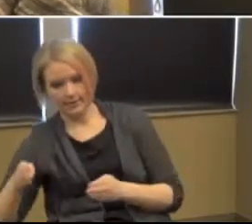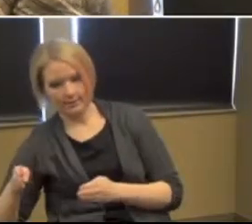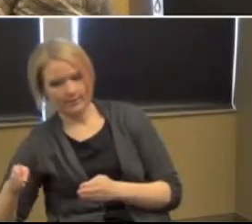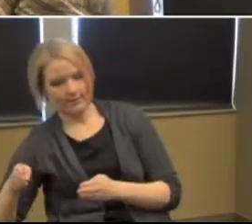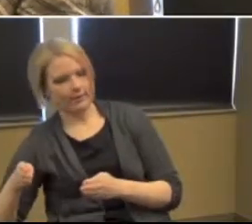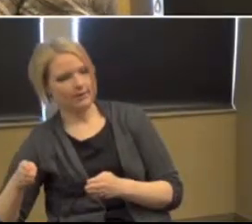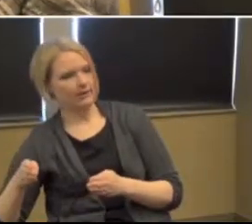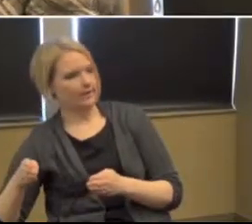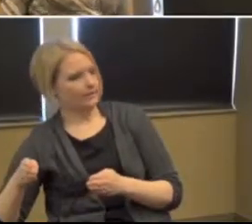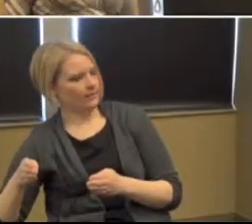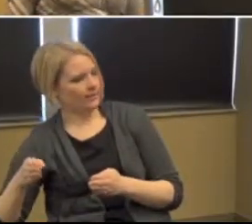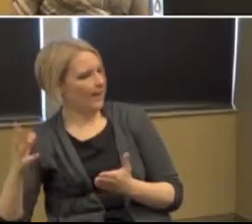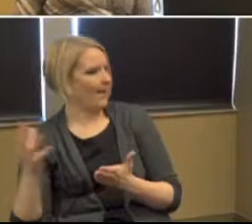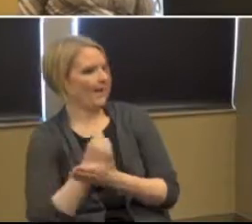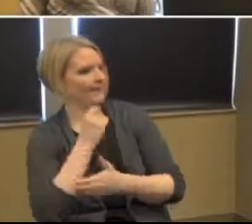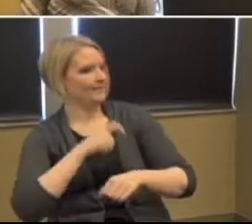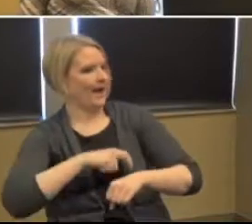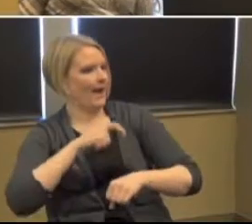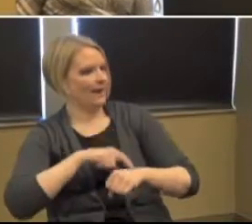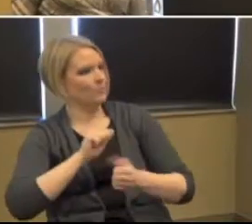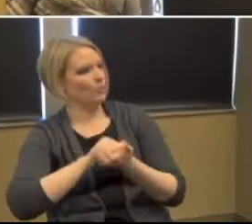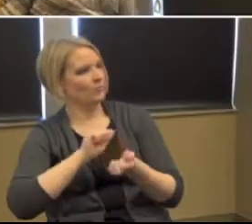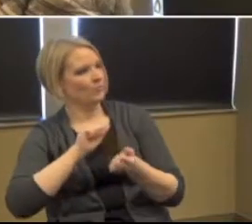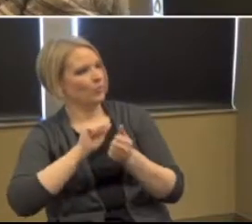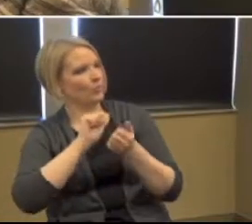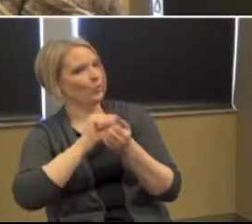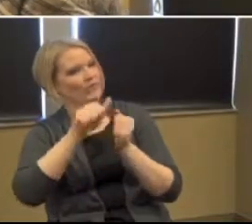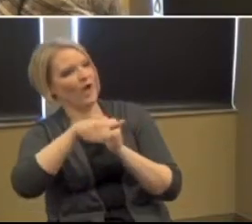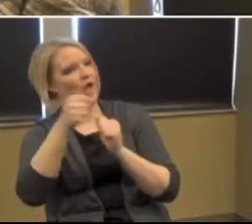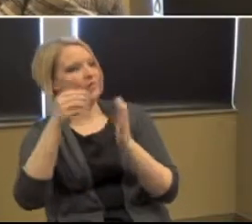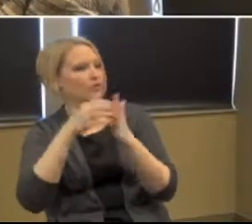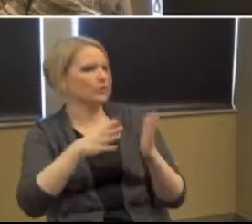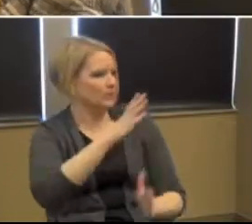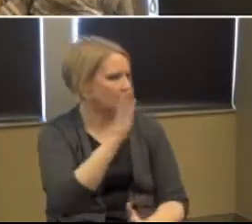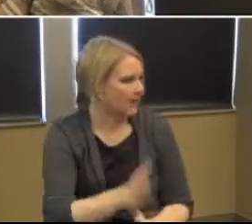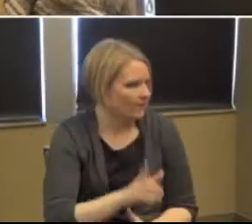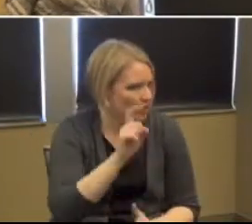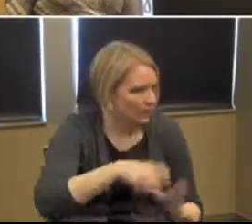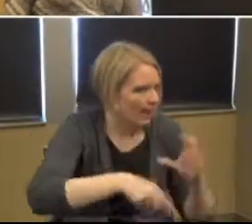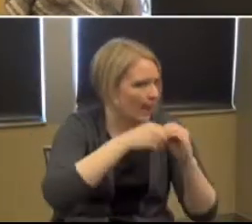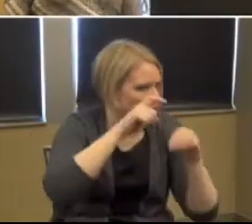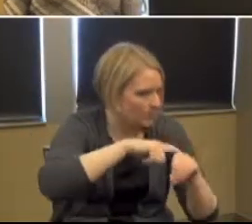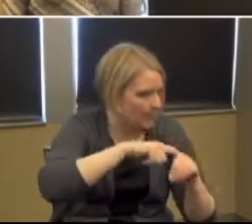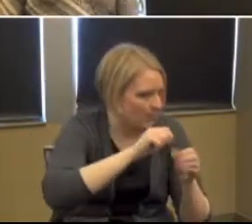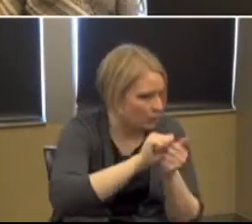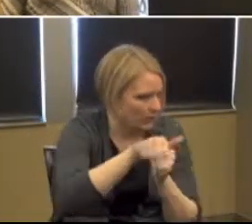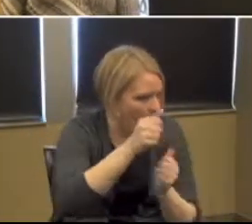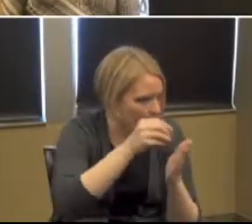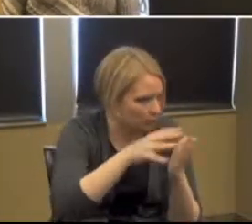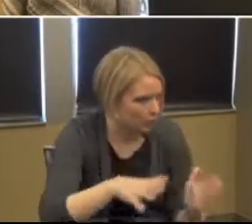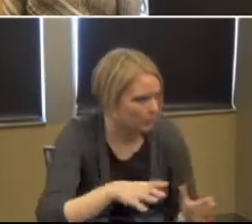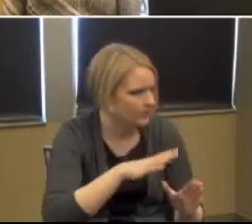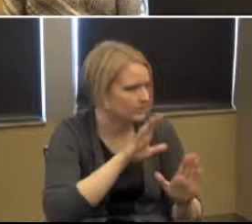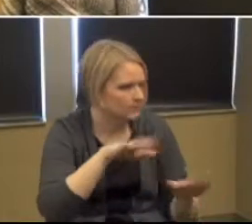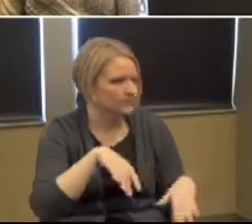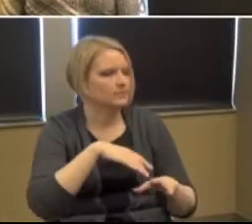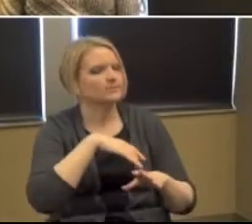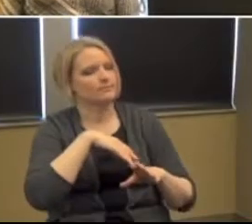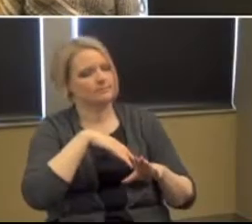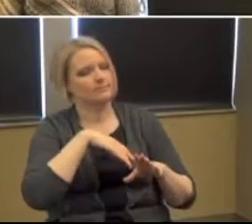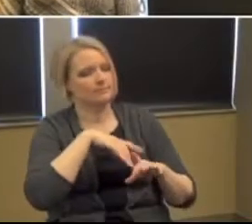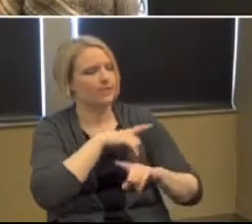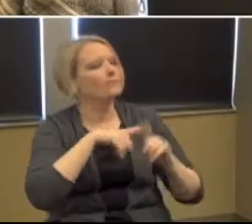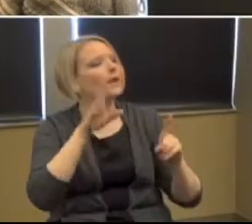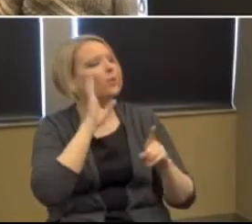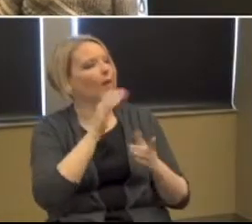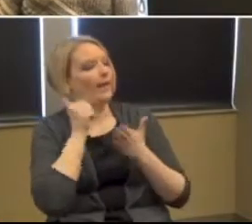with students, right? So it's actually going to benefit you as a teacher as well, and it actively